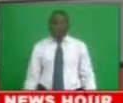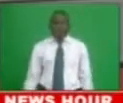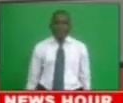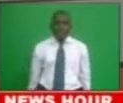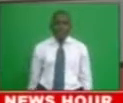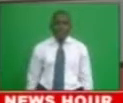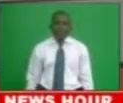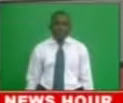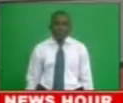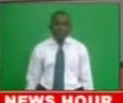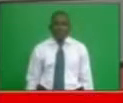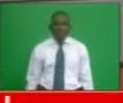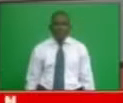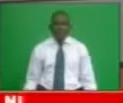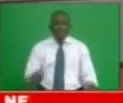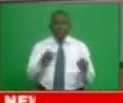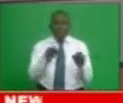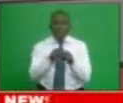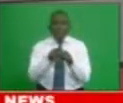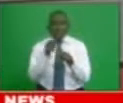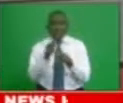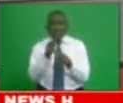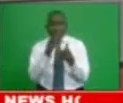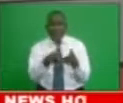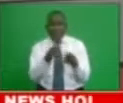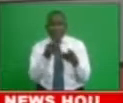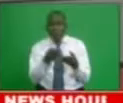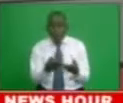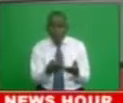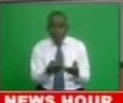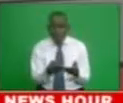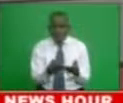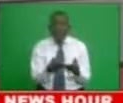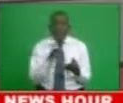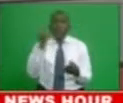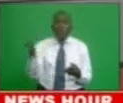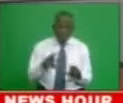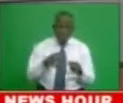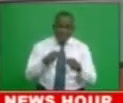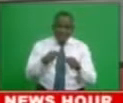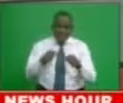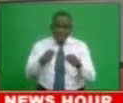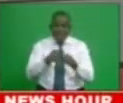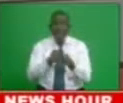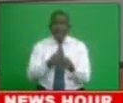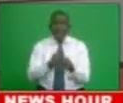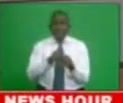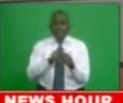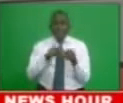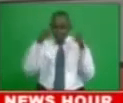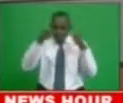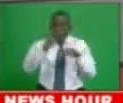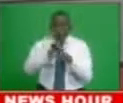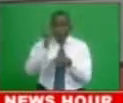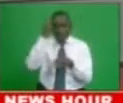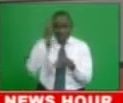music in a certain way. Right. And so I'm somebody who have always tried to put politicians